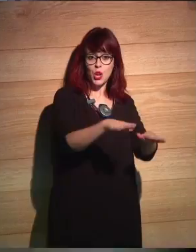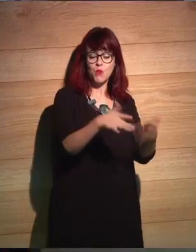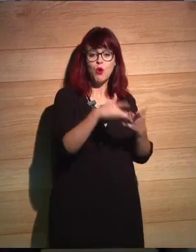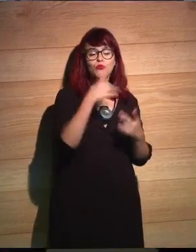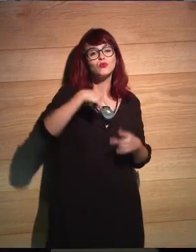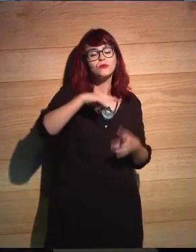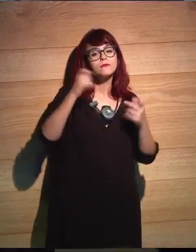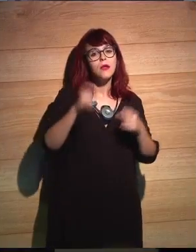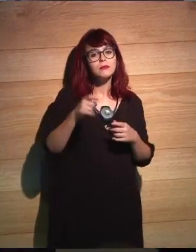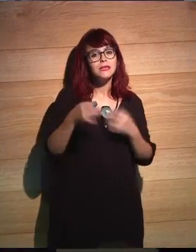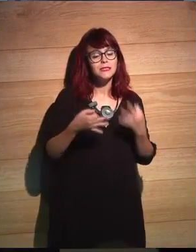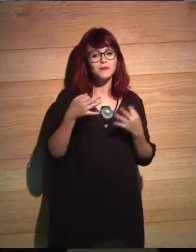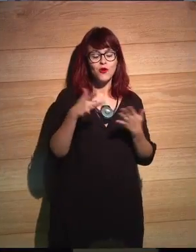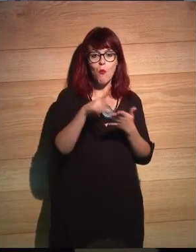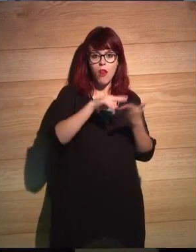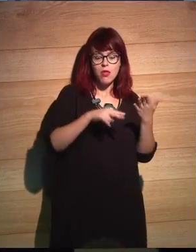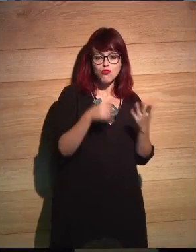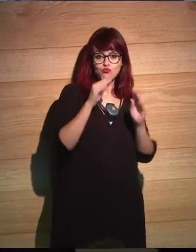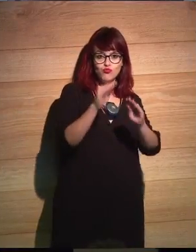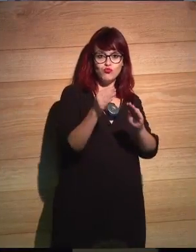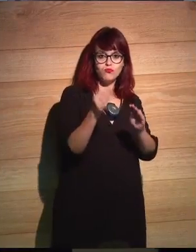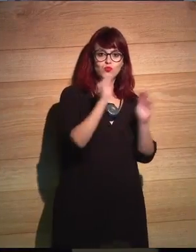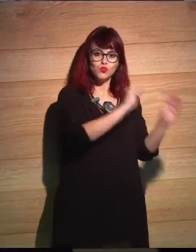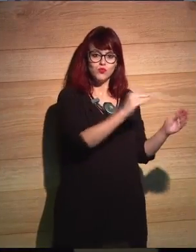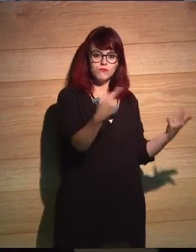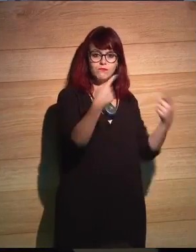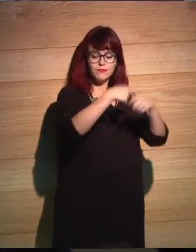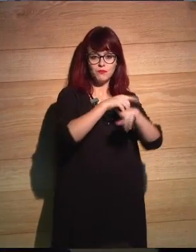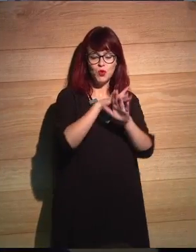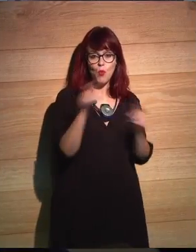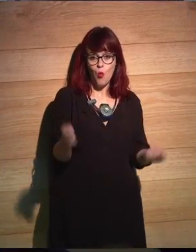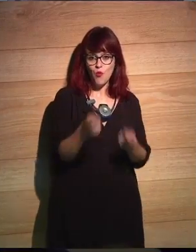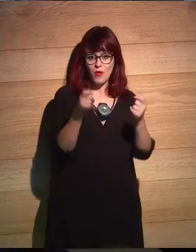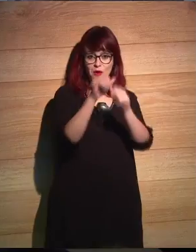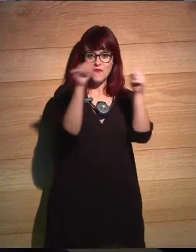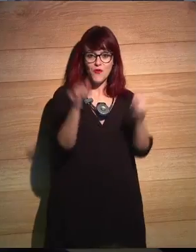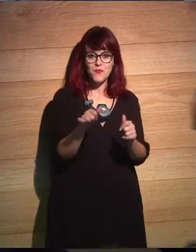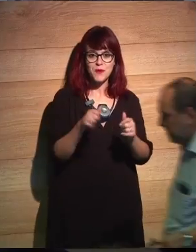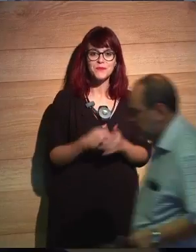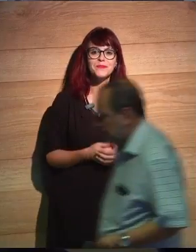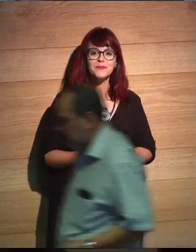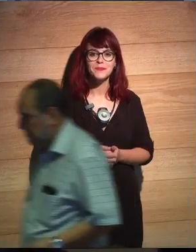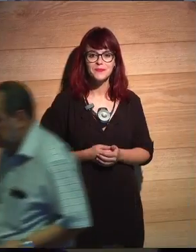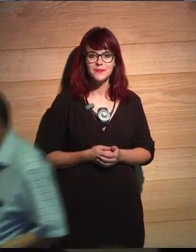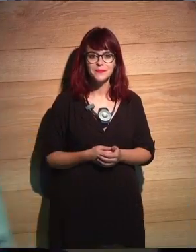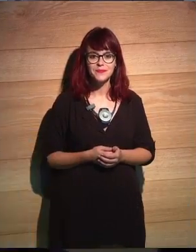circumstances, perhaps in some cases in paradoxical circumstances, because we are